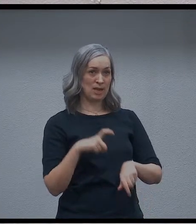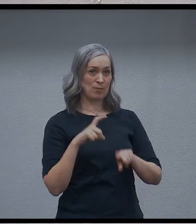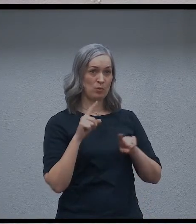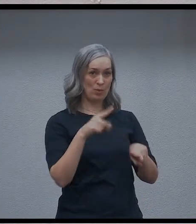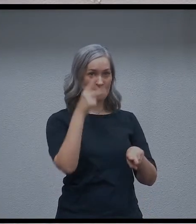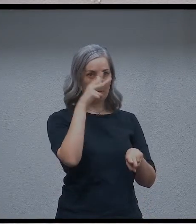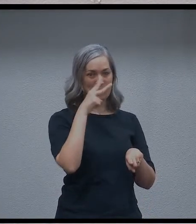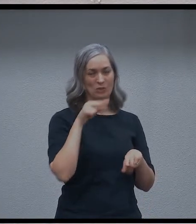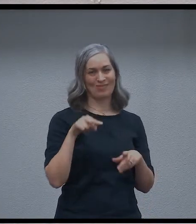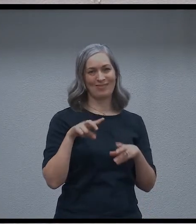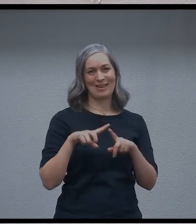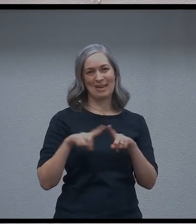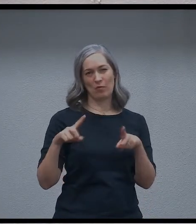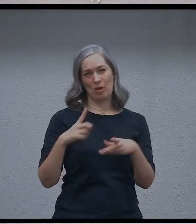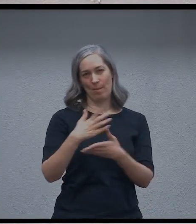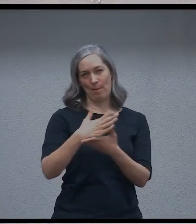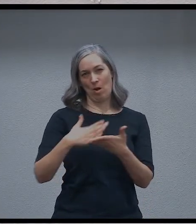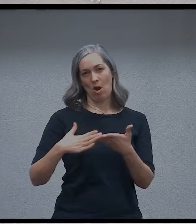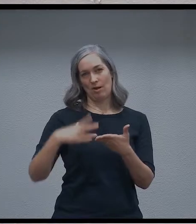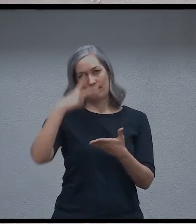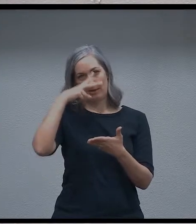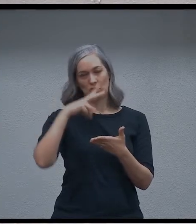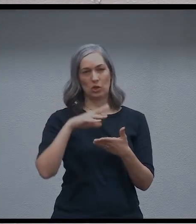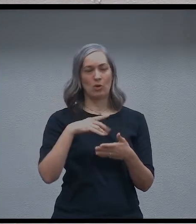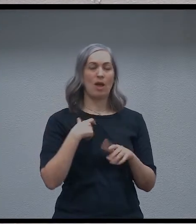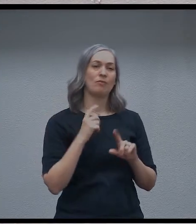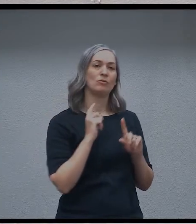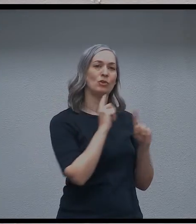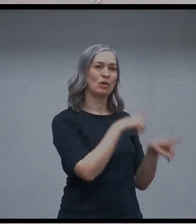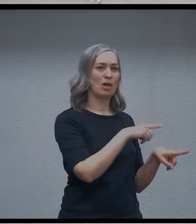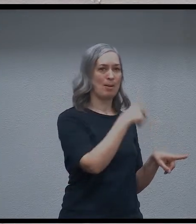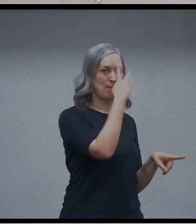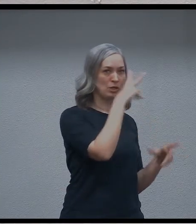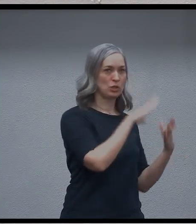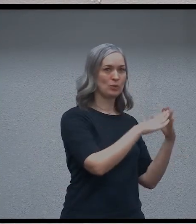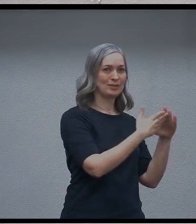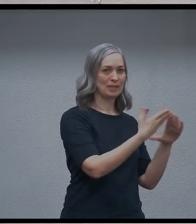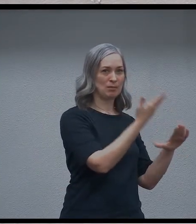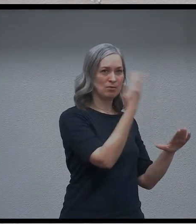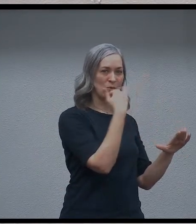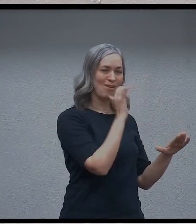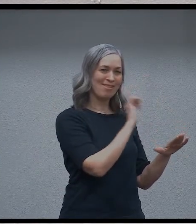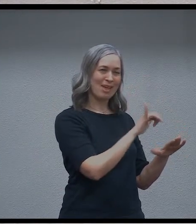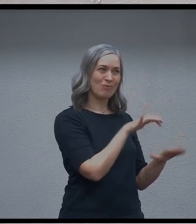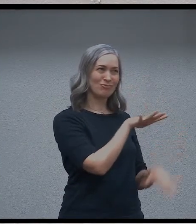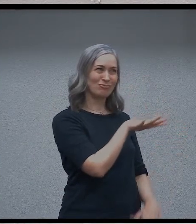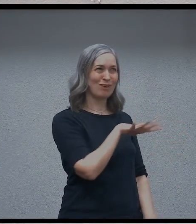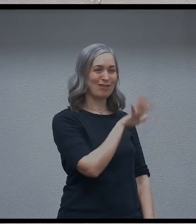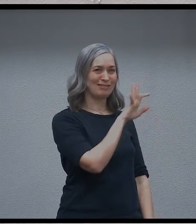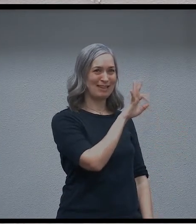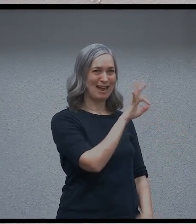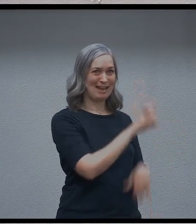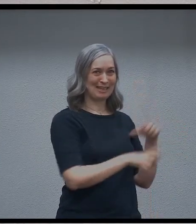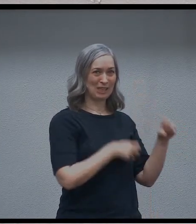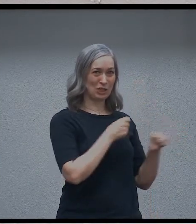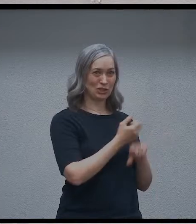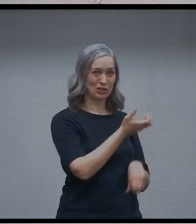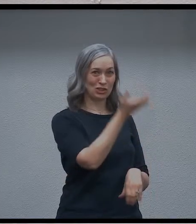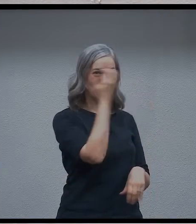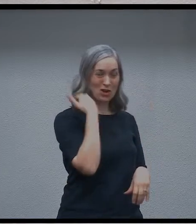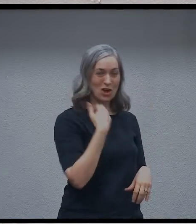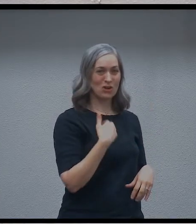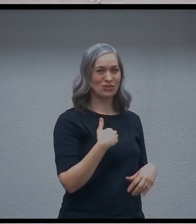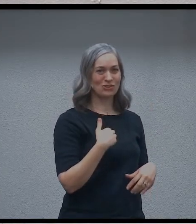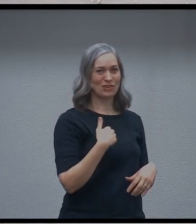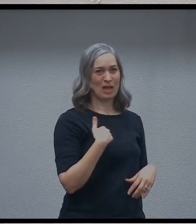Mexico, second mission trip ever. I've been to Mexico City before, and that was about 9 years ago. So